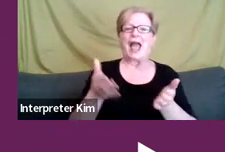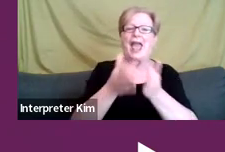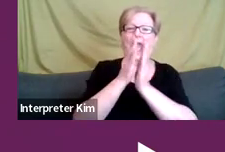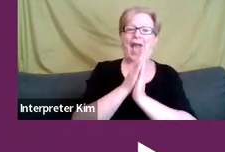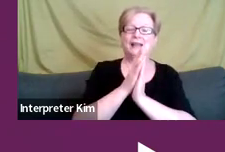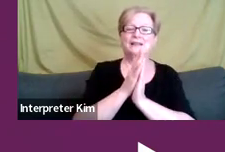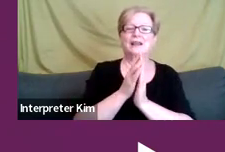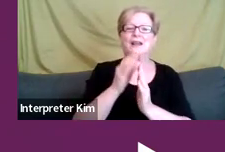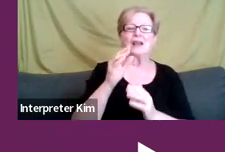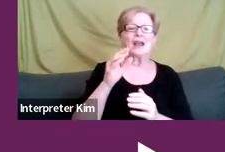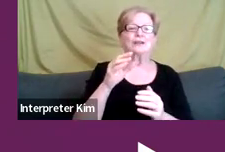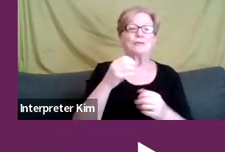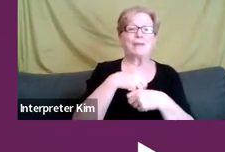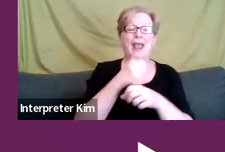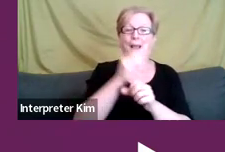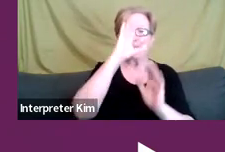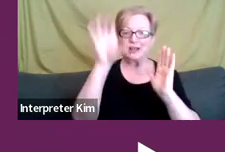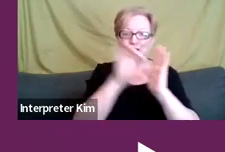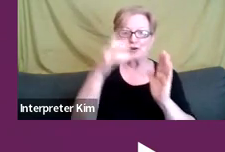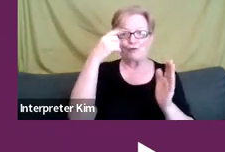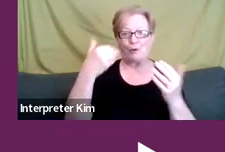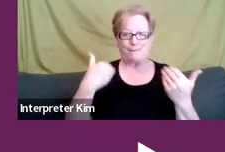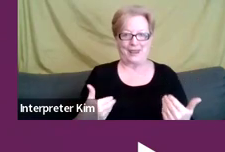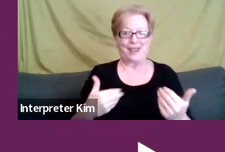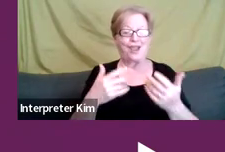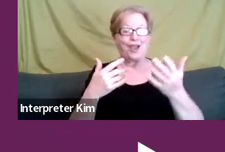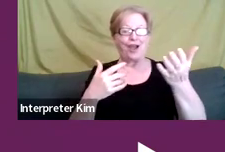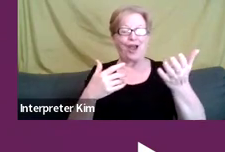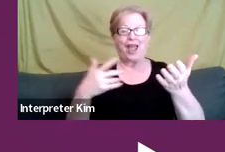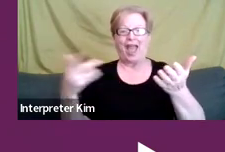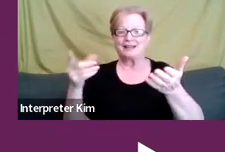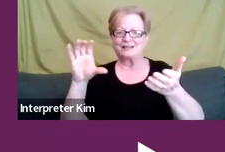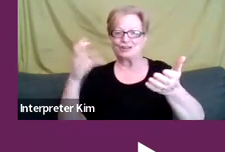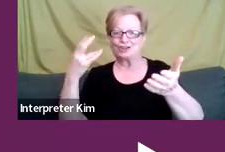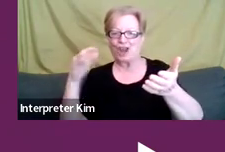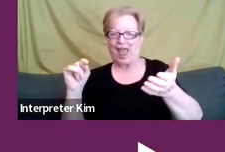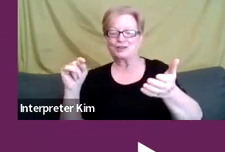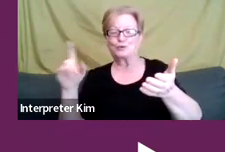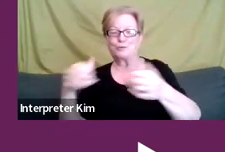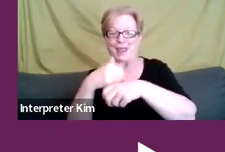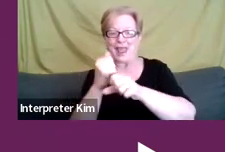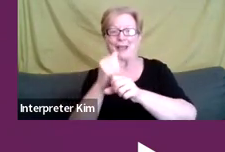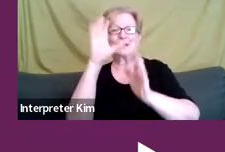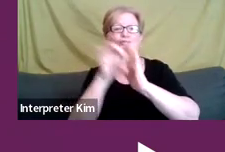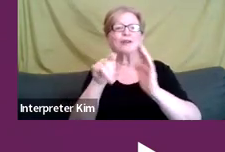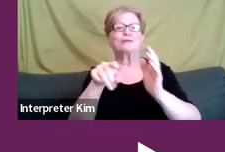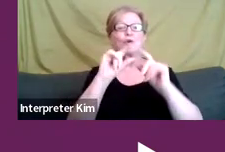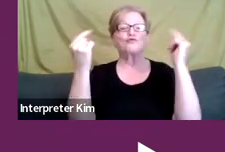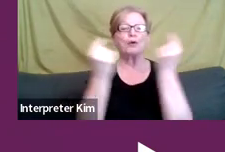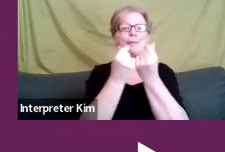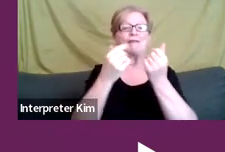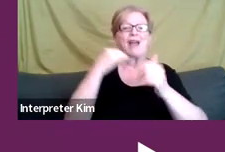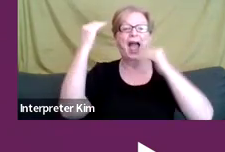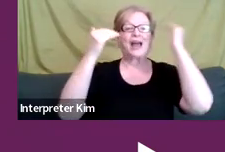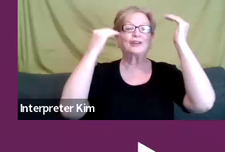ChatGPT to create a picture for me that would have a group of adults from